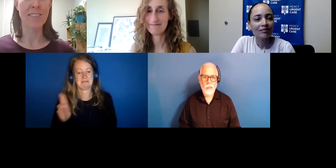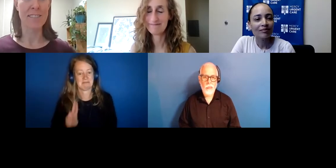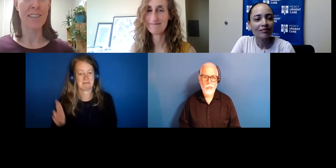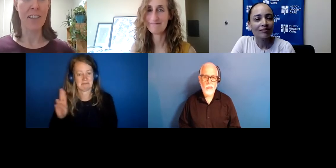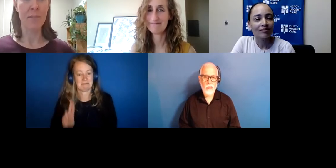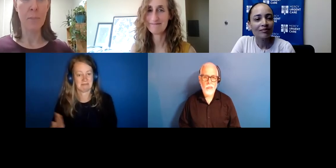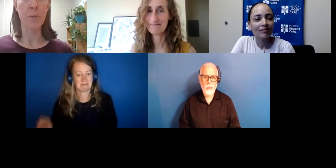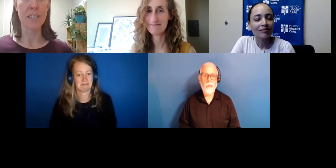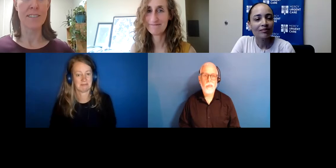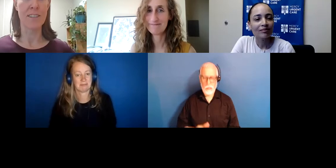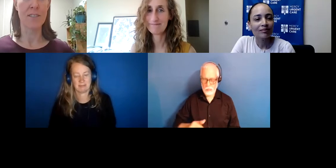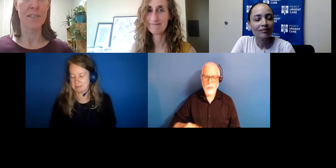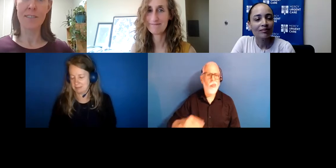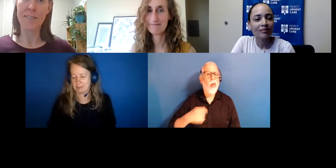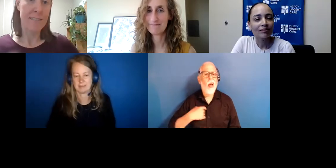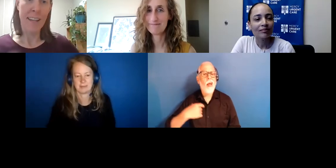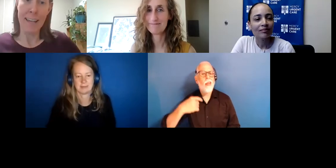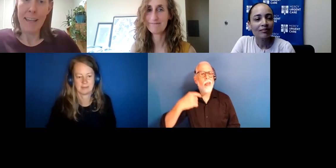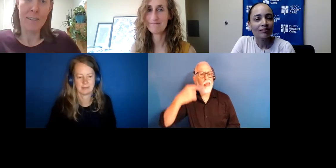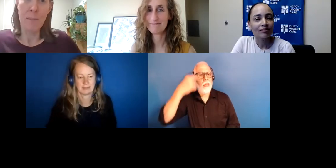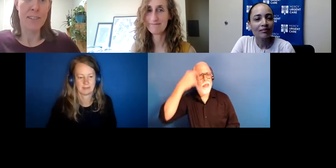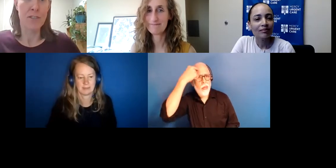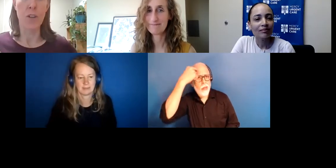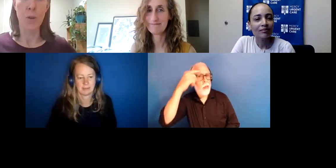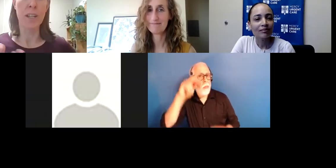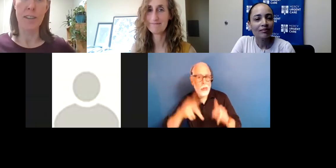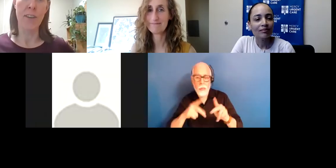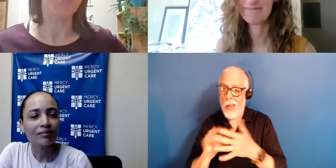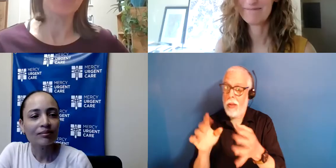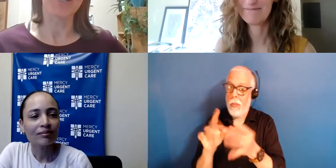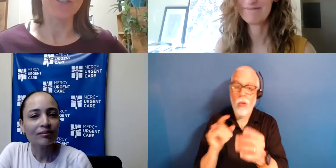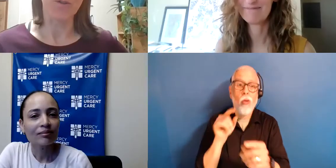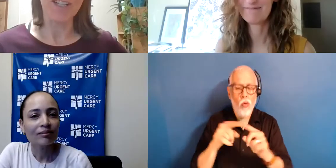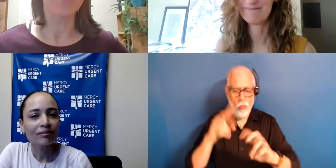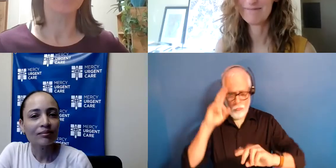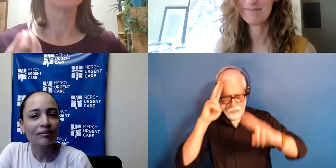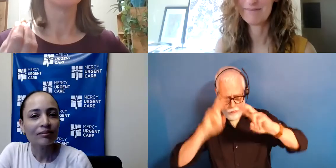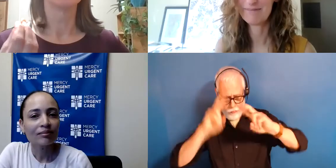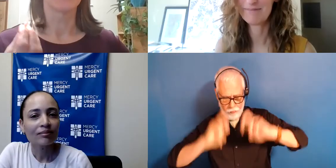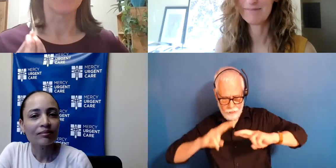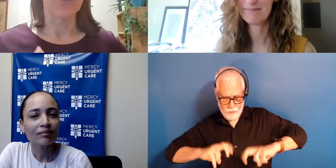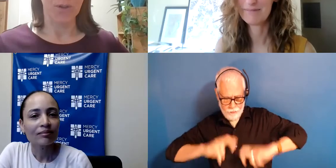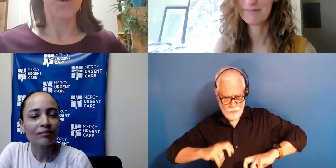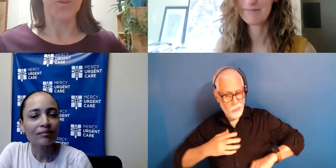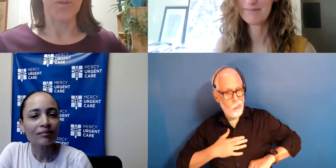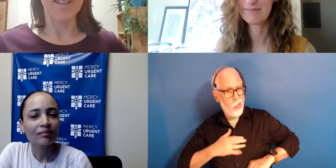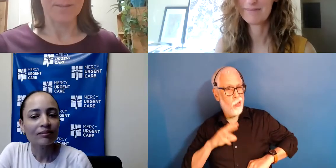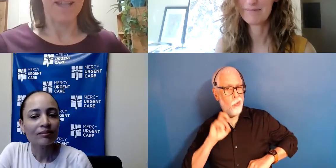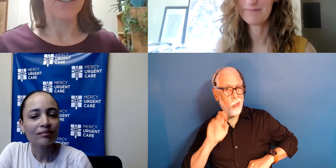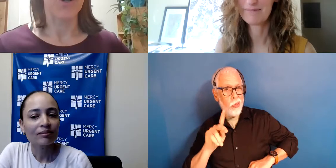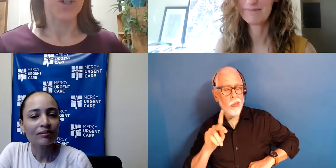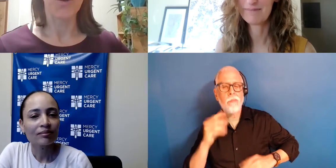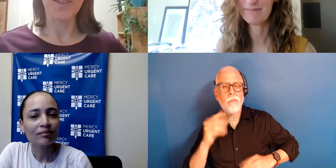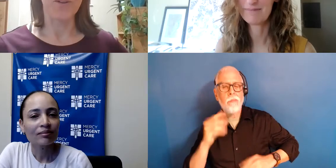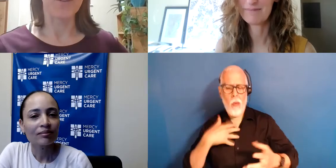yeah, just I think people need to, again, that's the message, right? You need to evaluate your individual risk and do what's